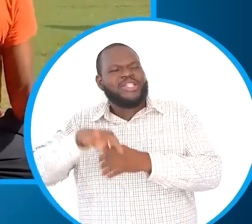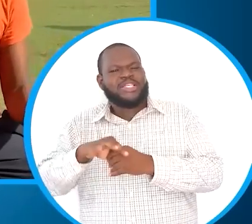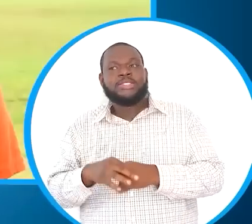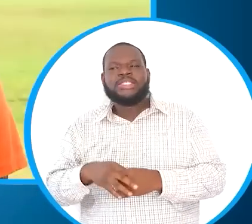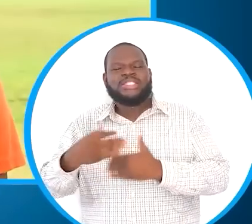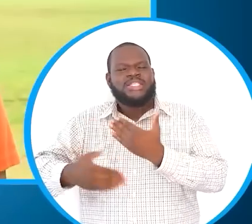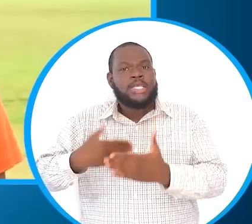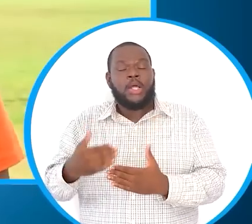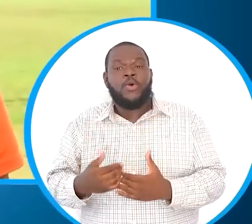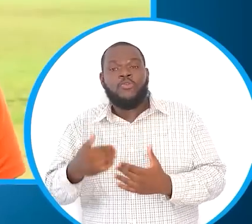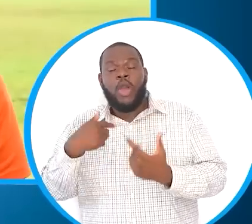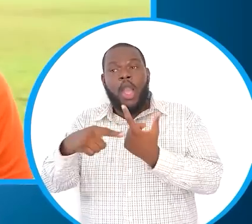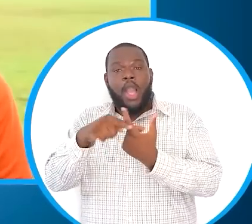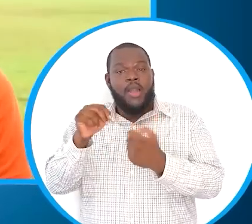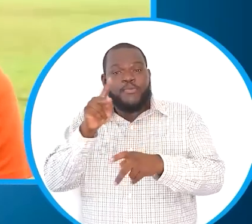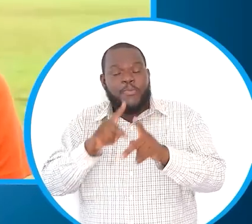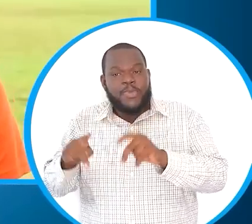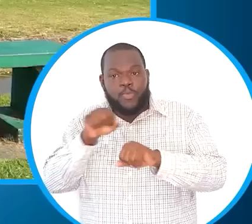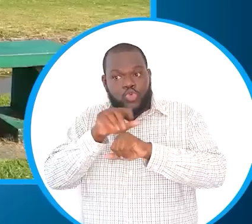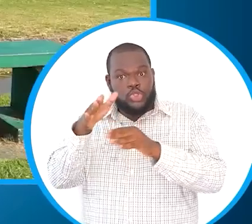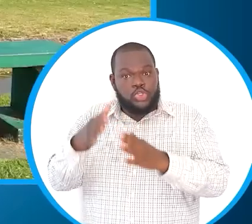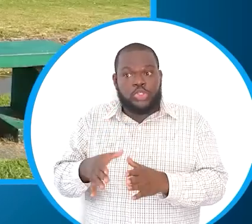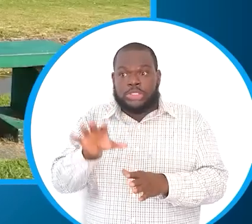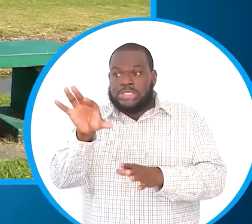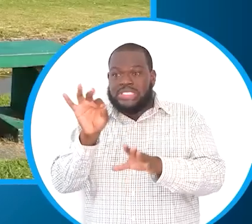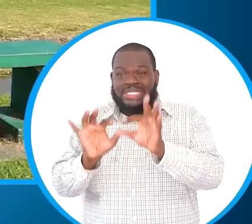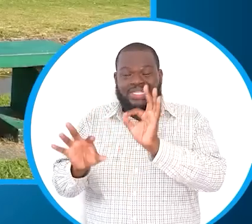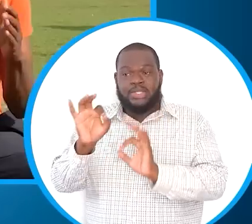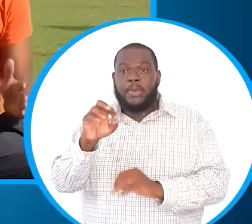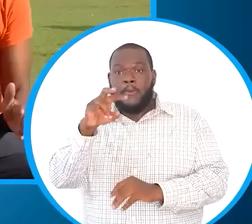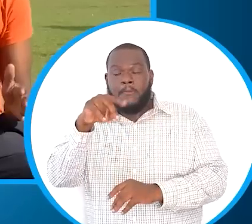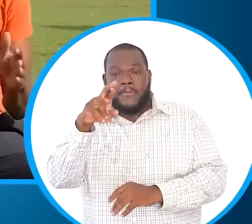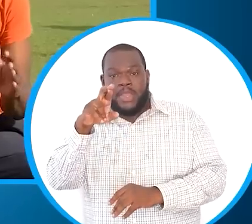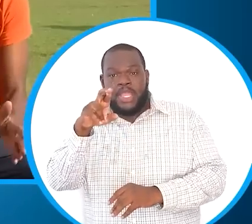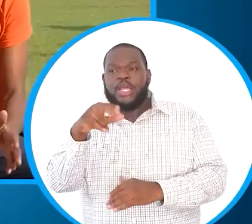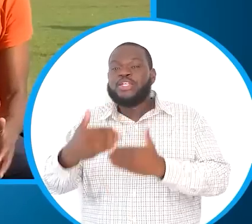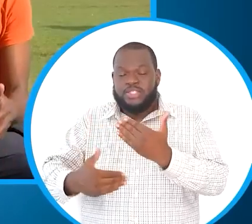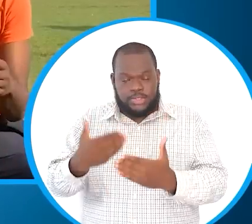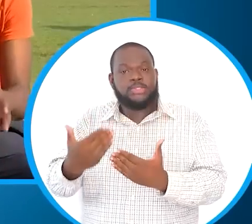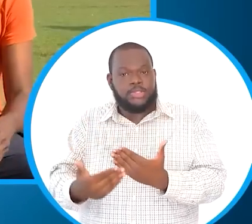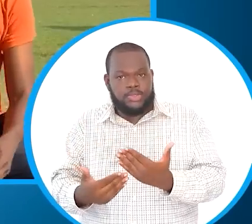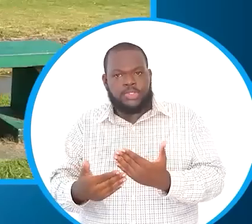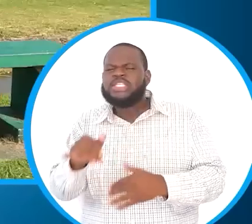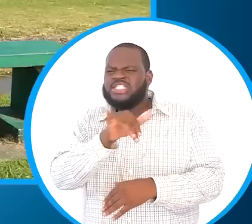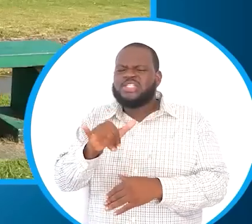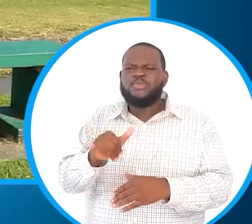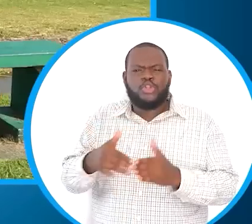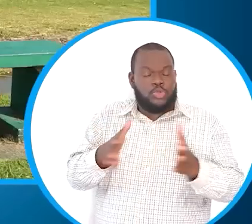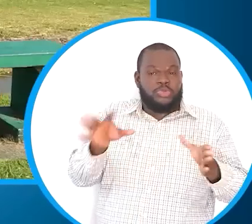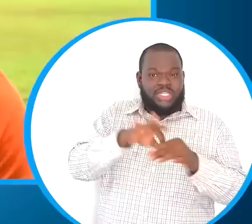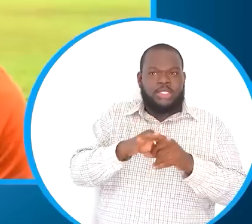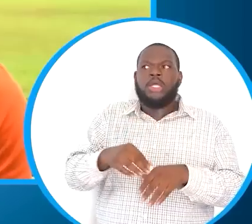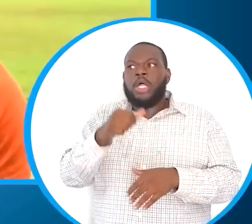election systems allow for half of the members of the council to be elected through the proportional representation system, just like